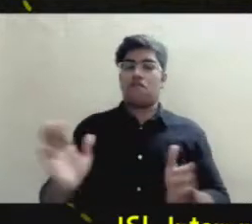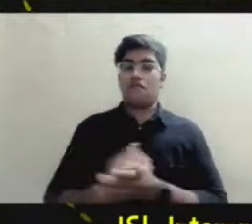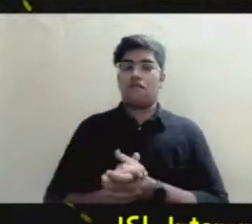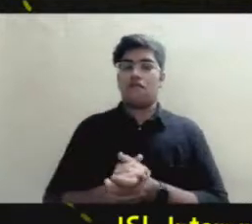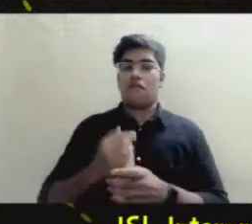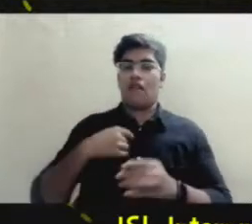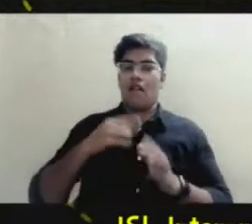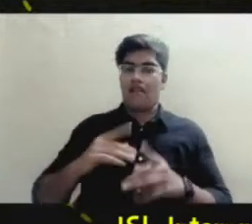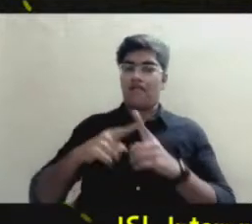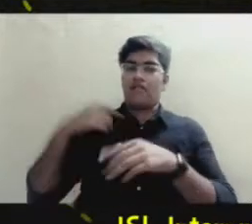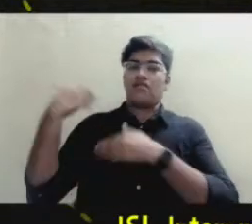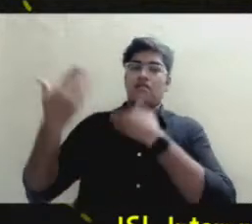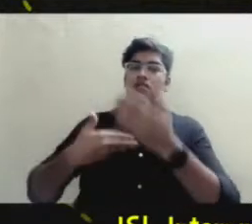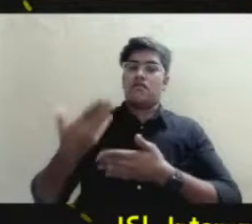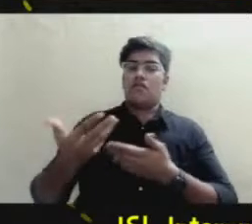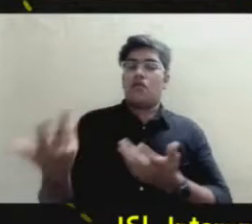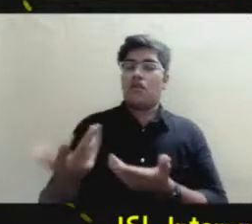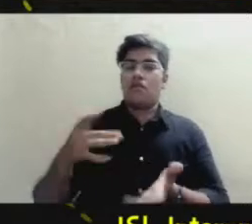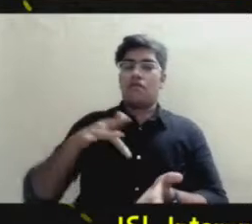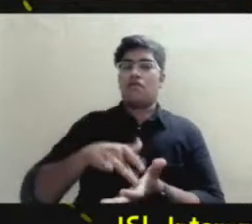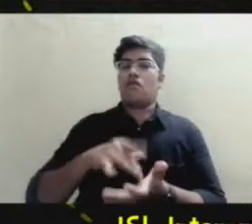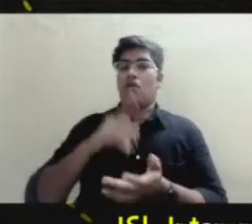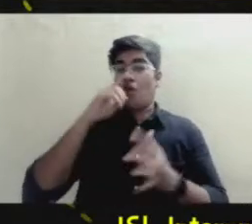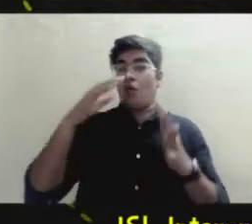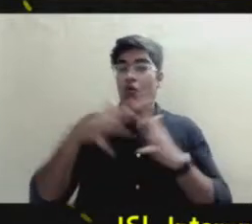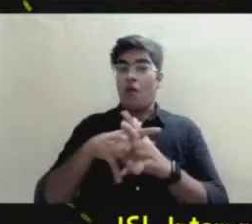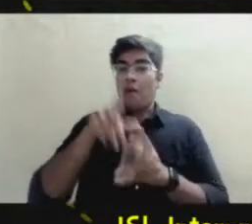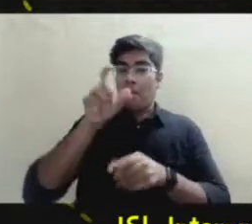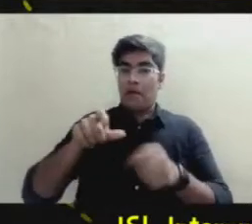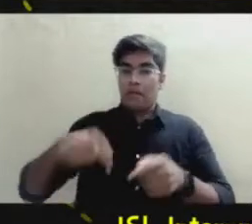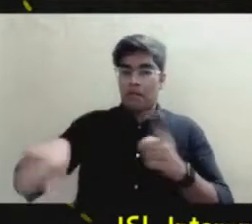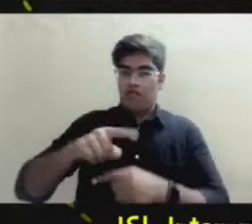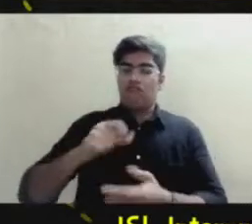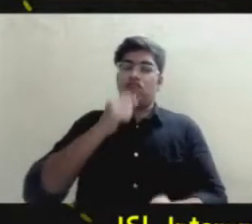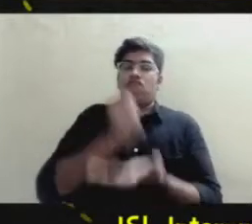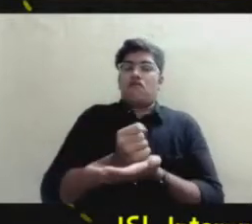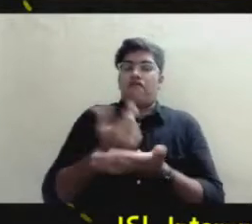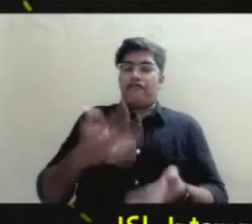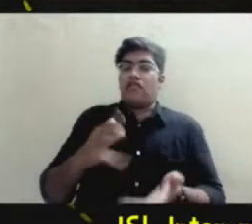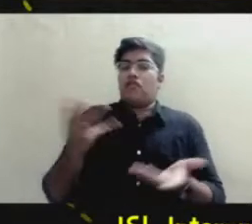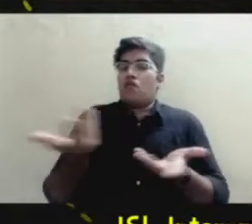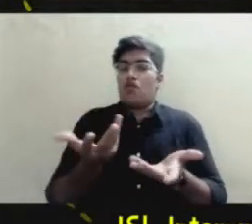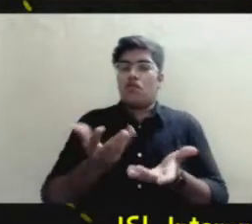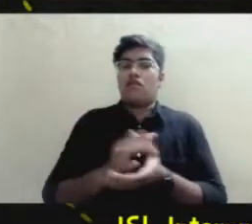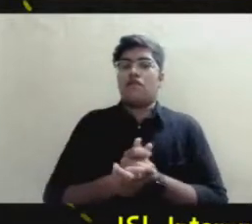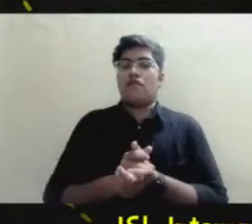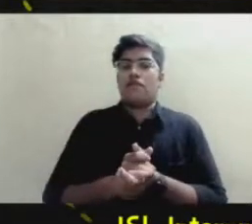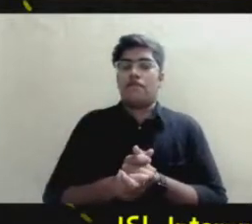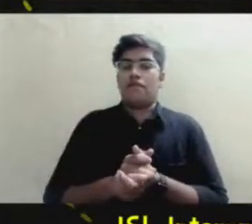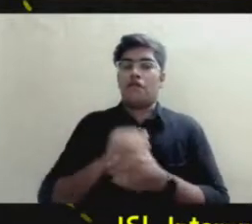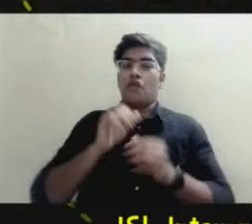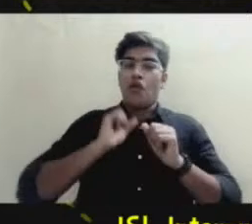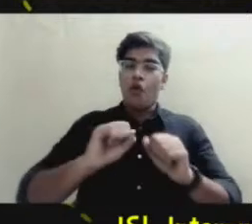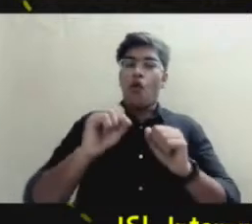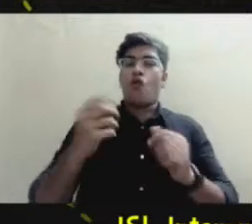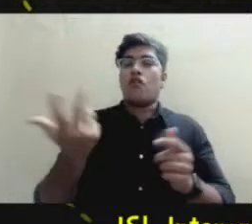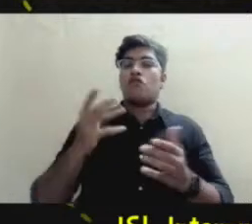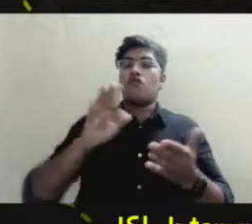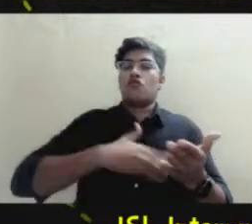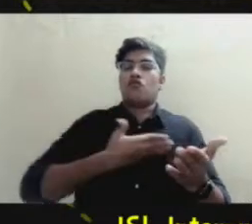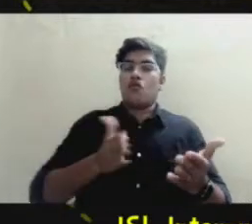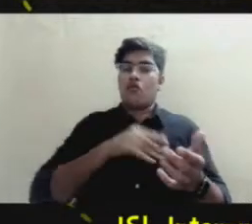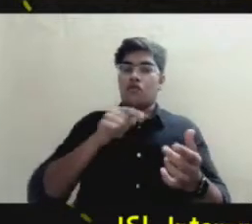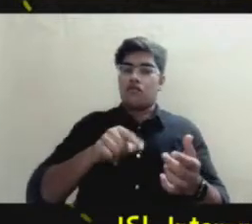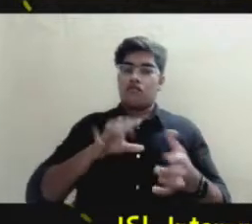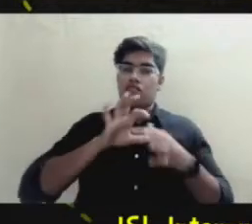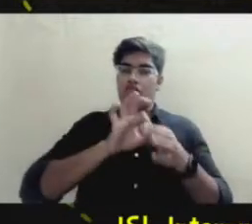tradition where women artists have already established through their own merit and through